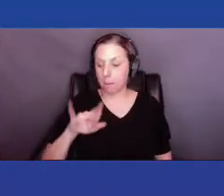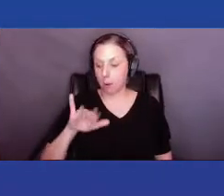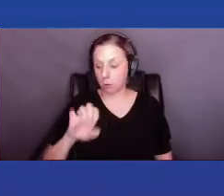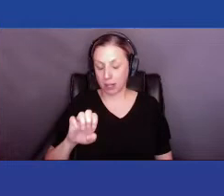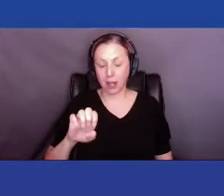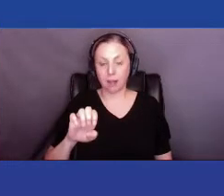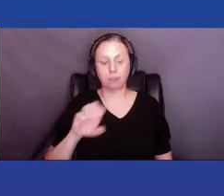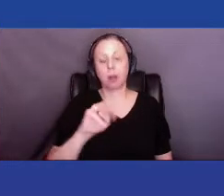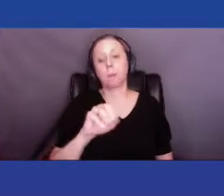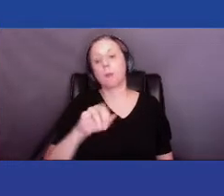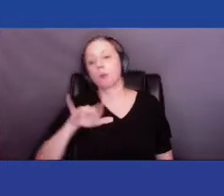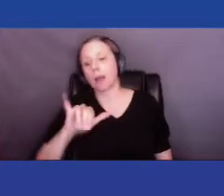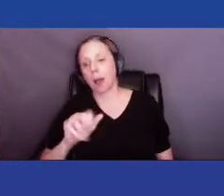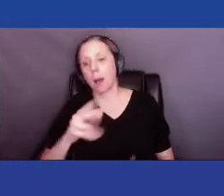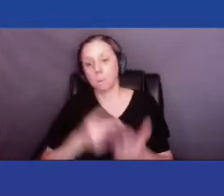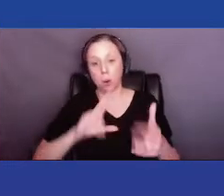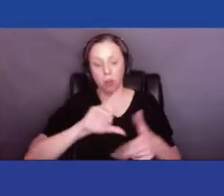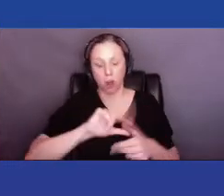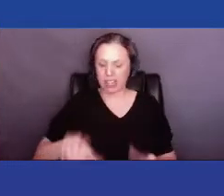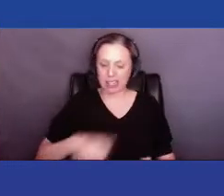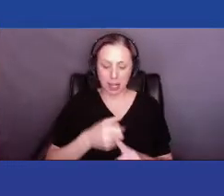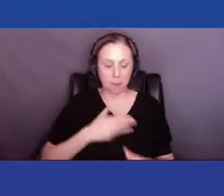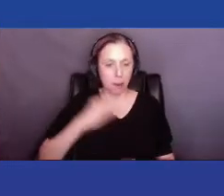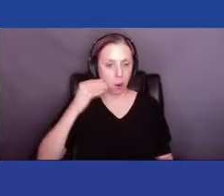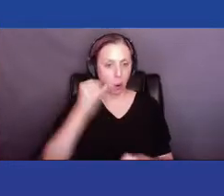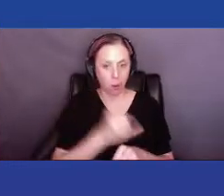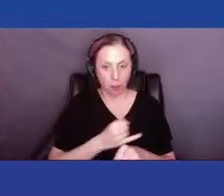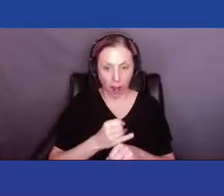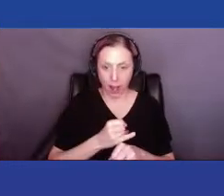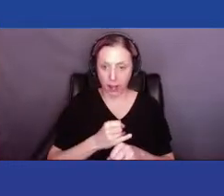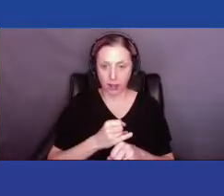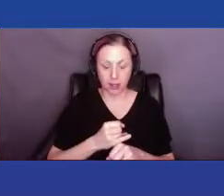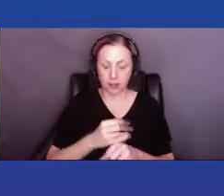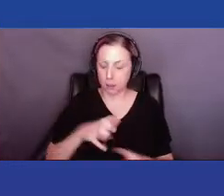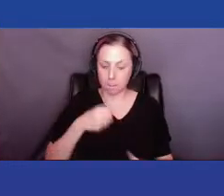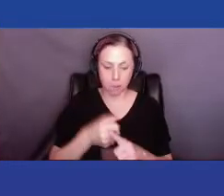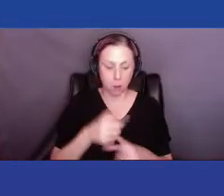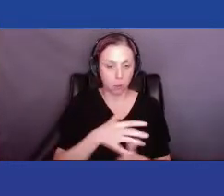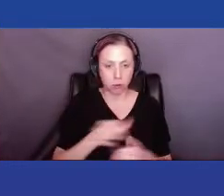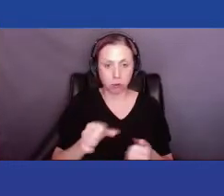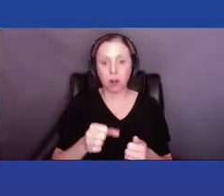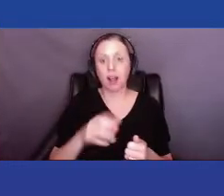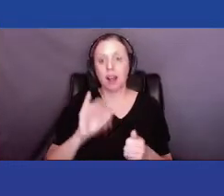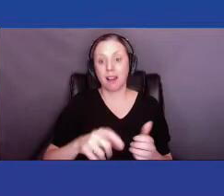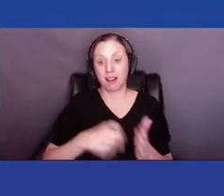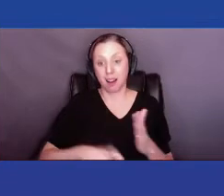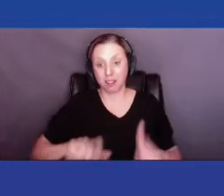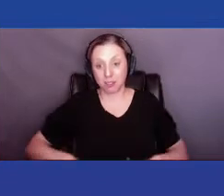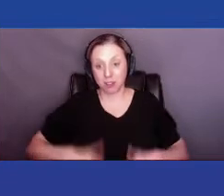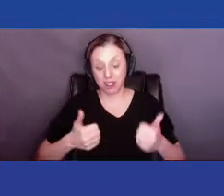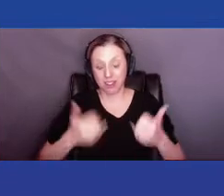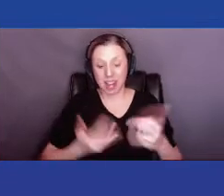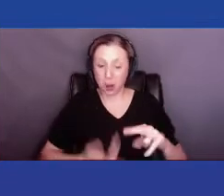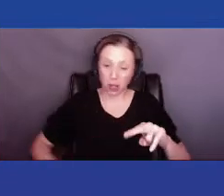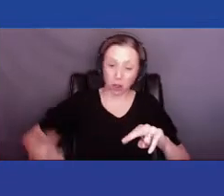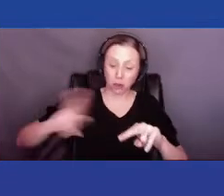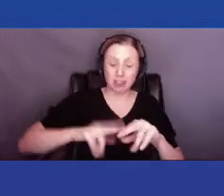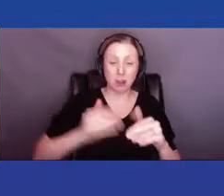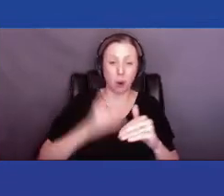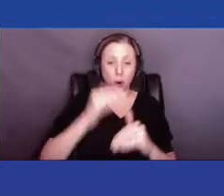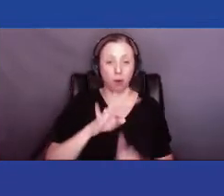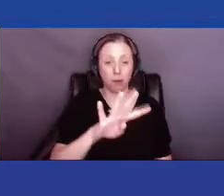on. Since then, the cost of living has gone up by more than 400%, and probably now in this economic